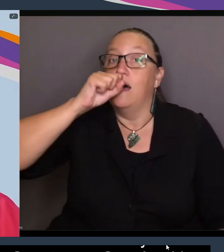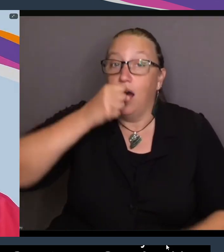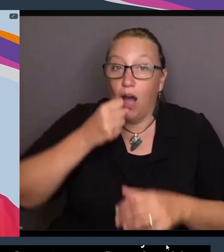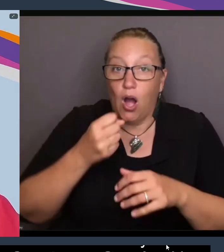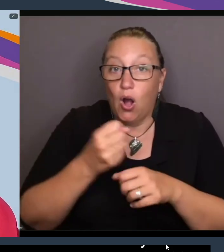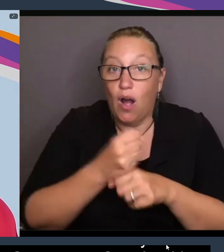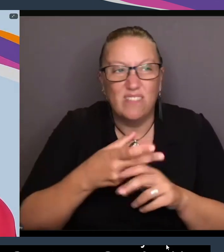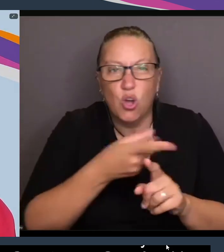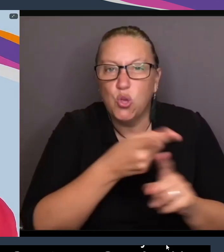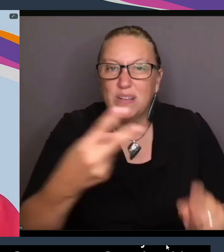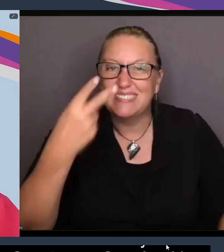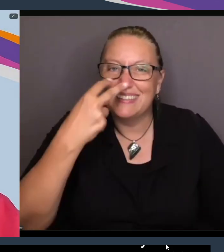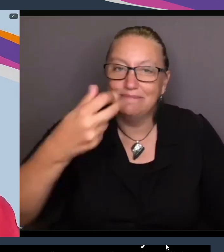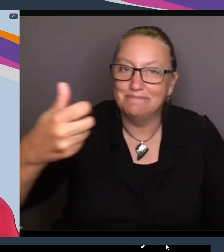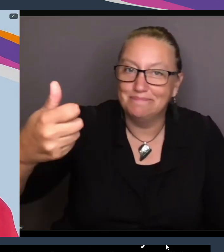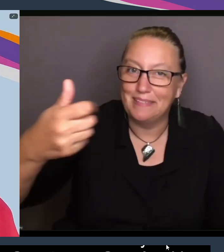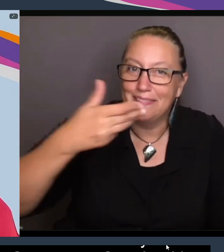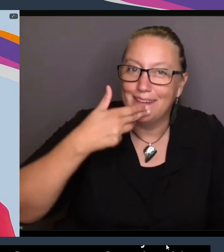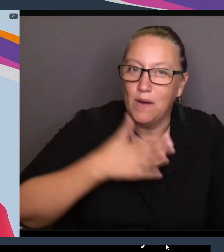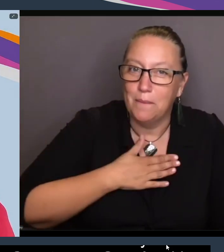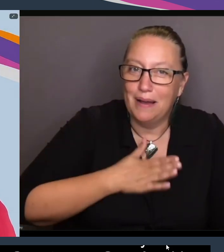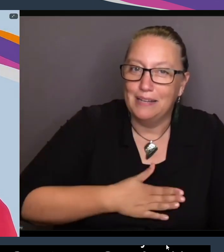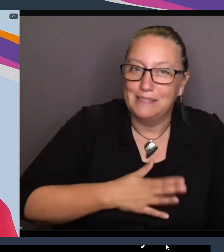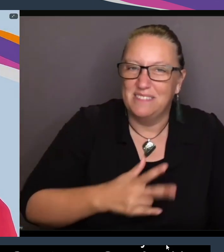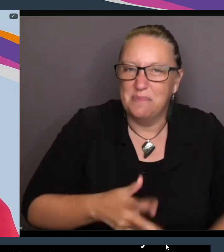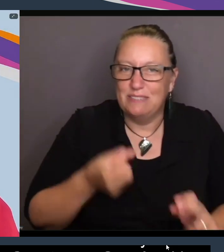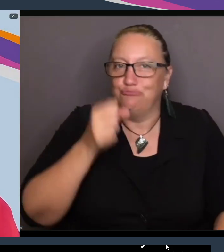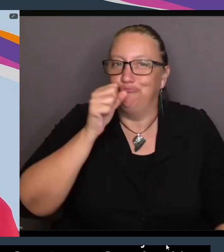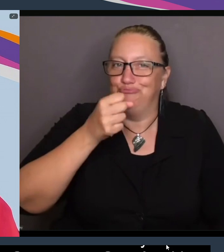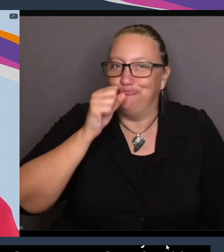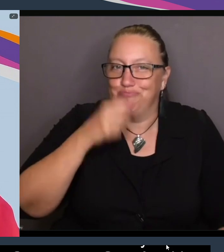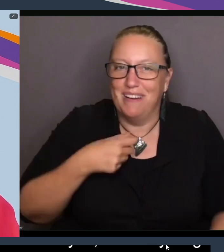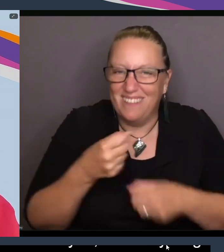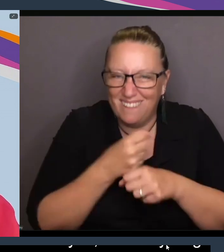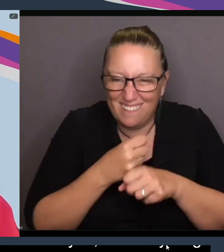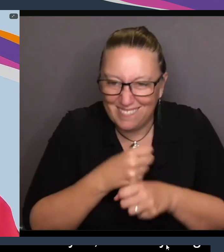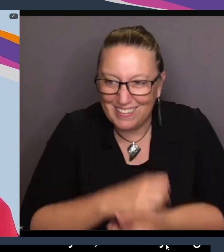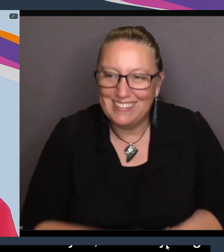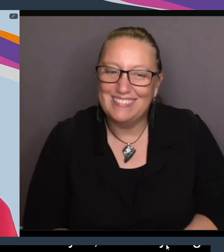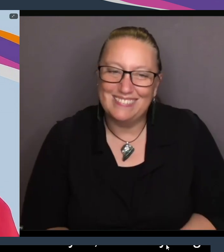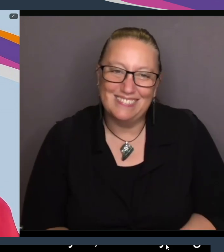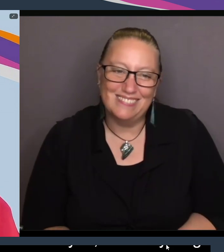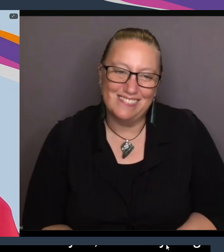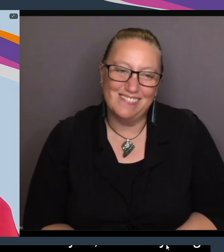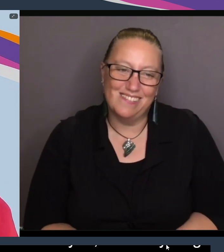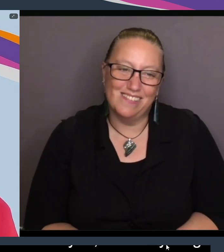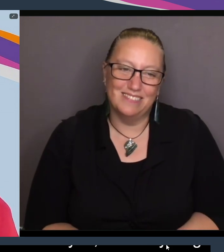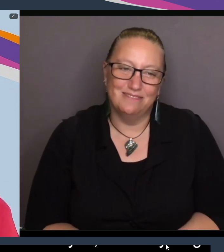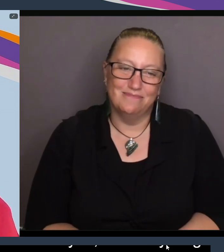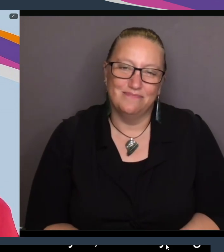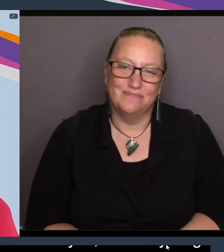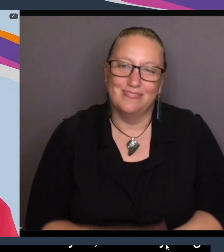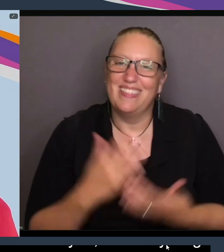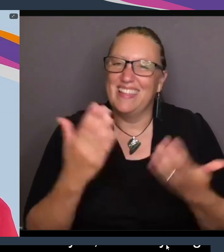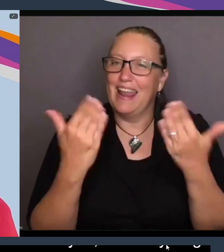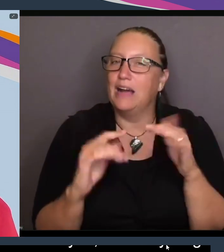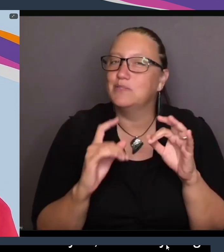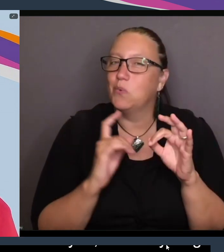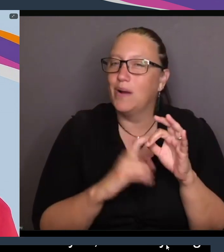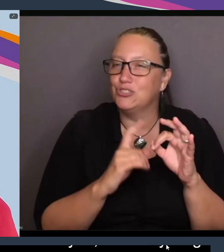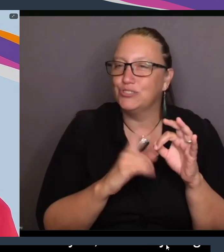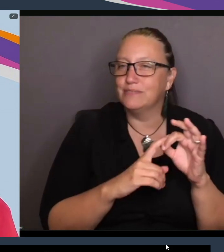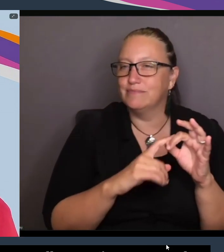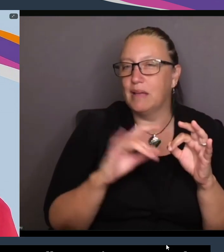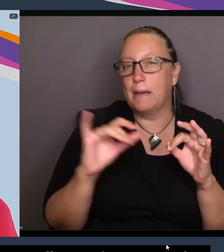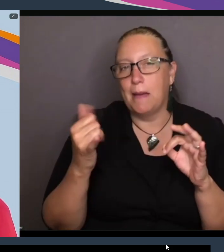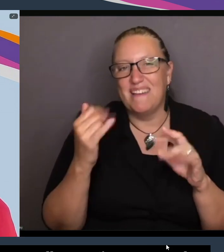In the room, so thank you for your patience with that, everyone. The next question is, and maybe this is